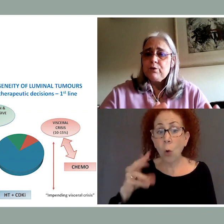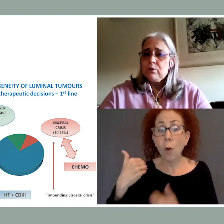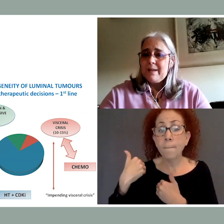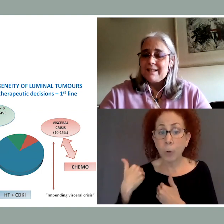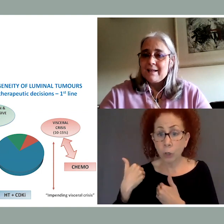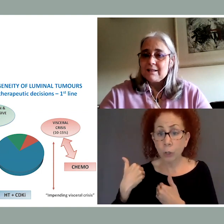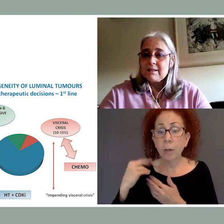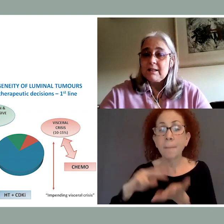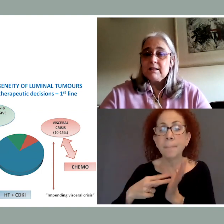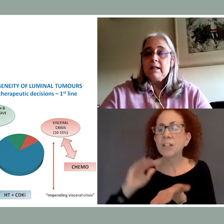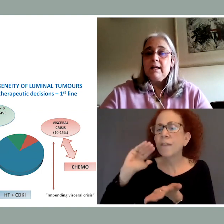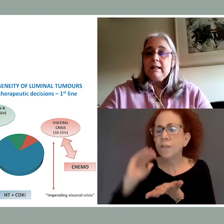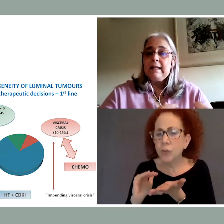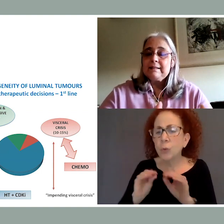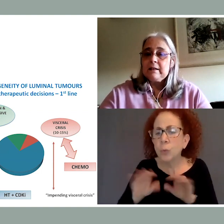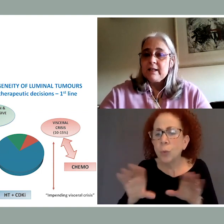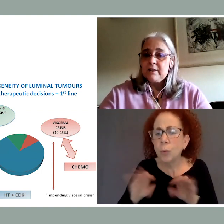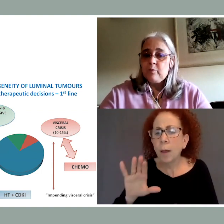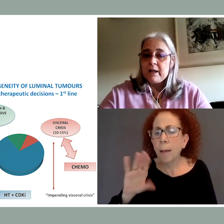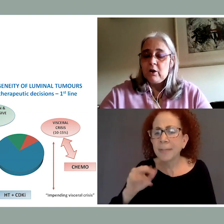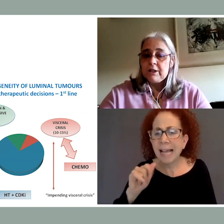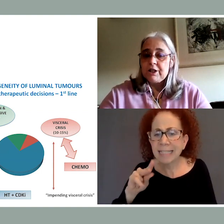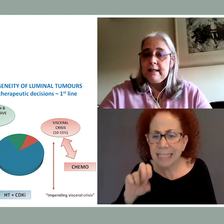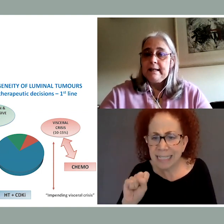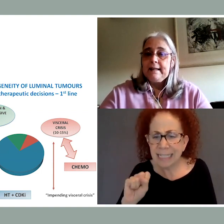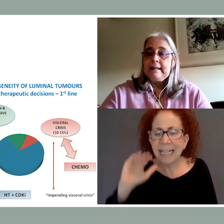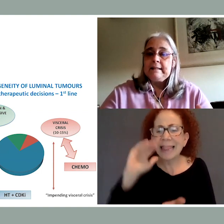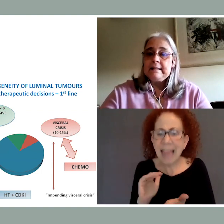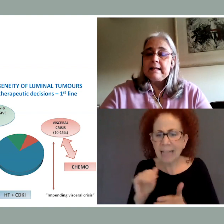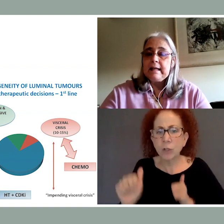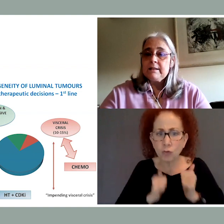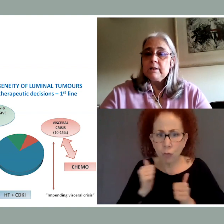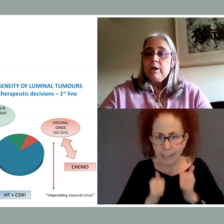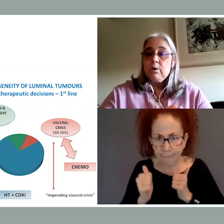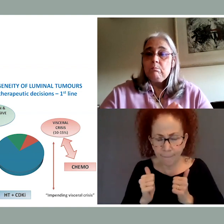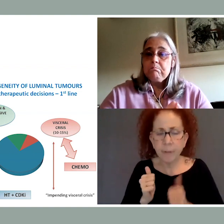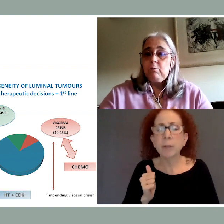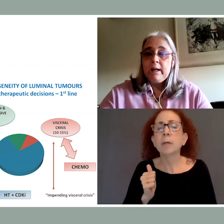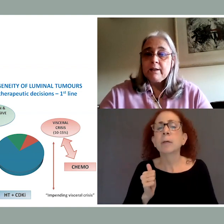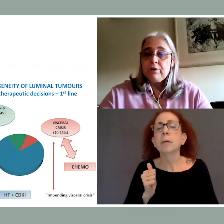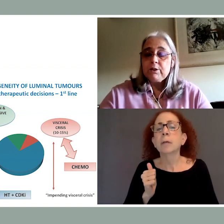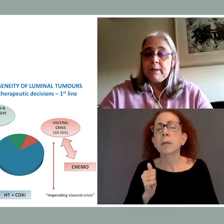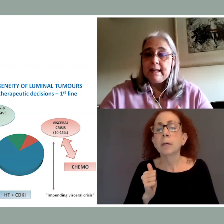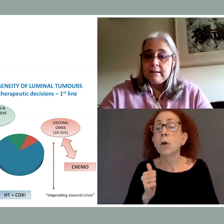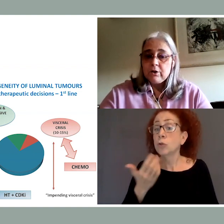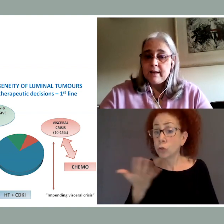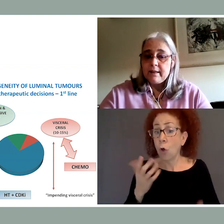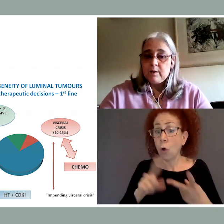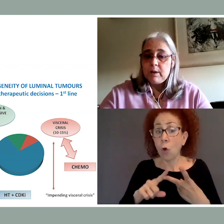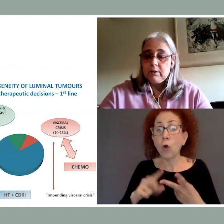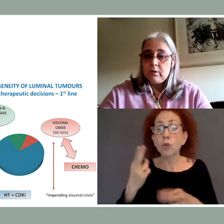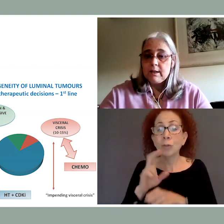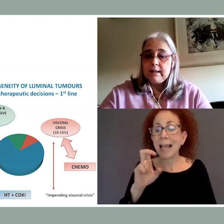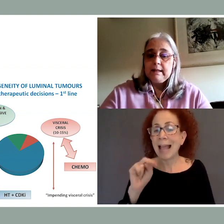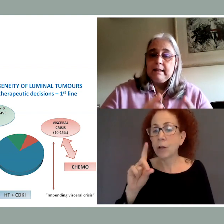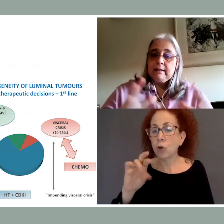very few metastases, less aggressive biology, and in this case, we can treat with endocrine